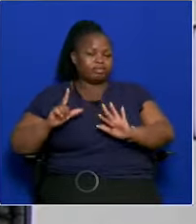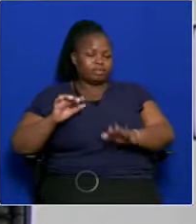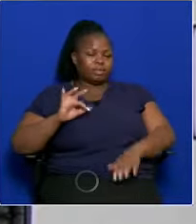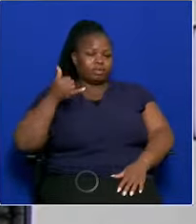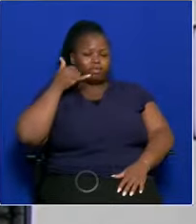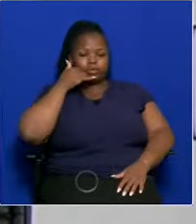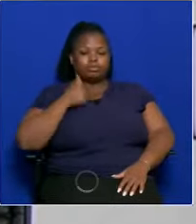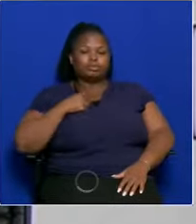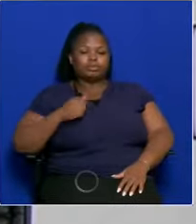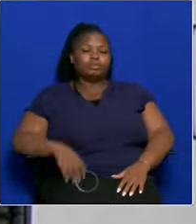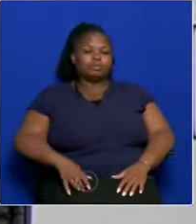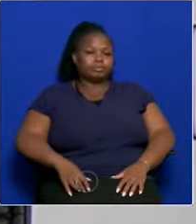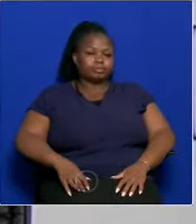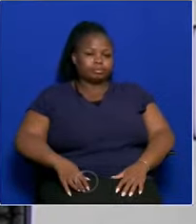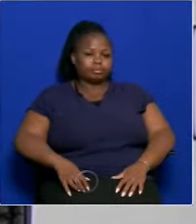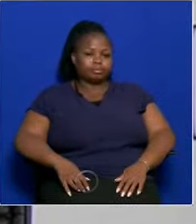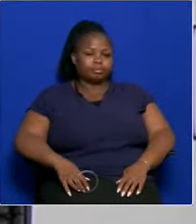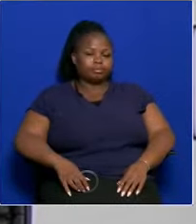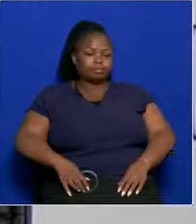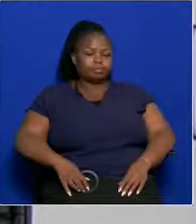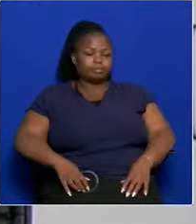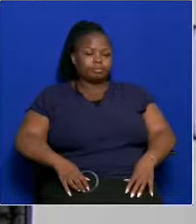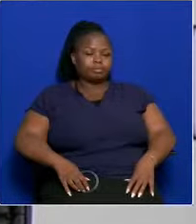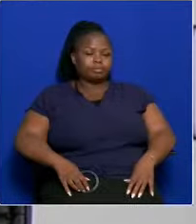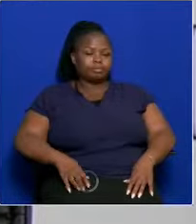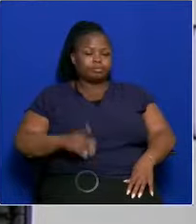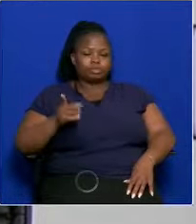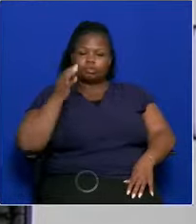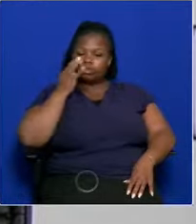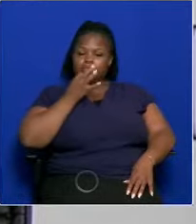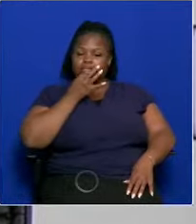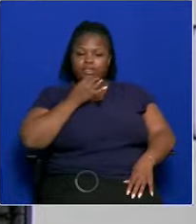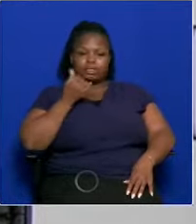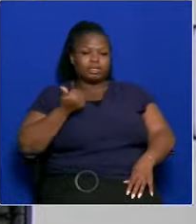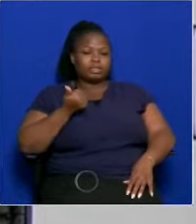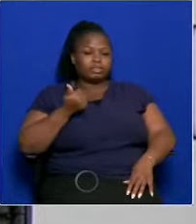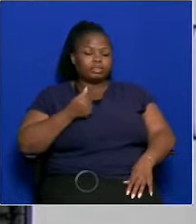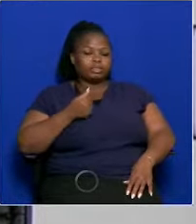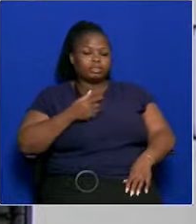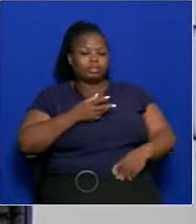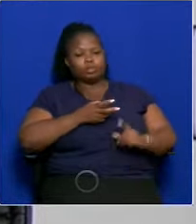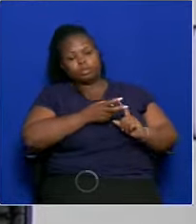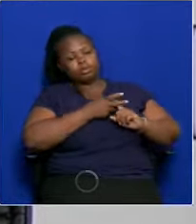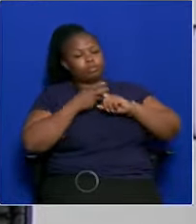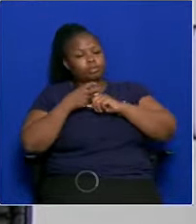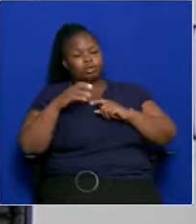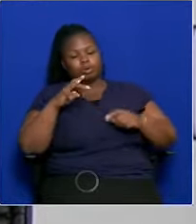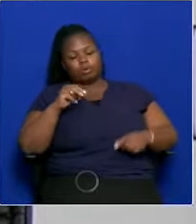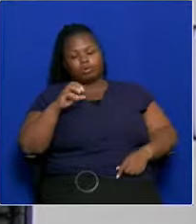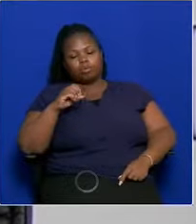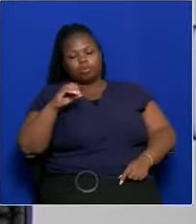to inquire about the detention of Mr. Molefe. Remember, I testified about it on my initial